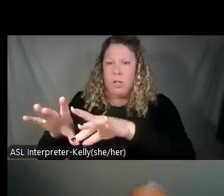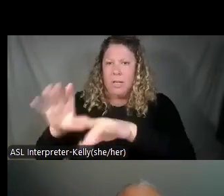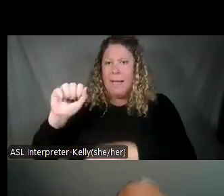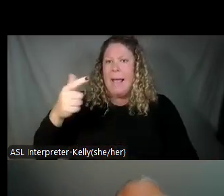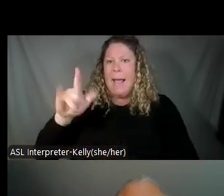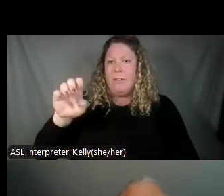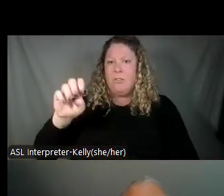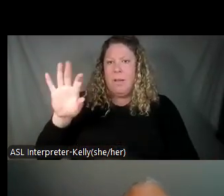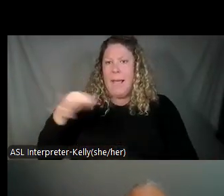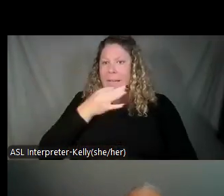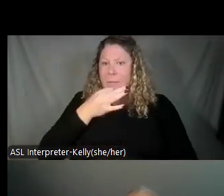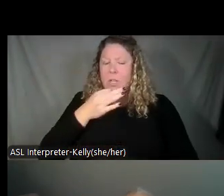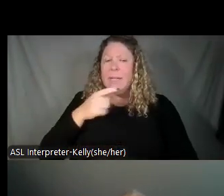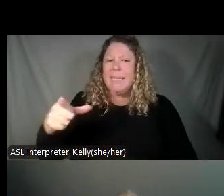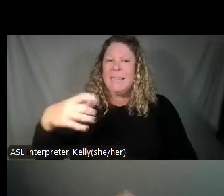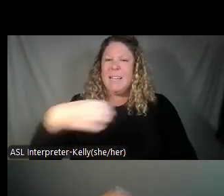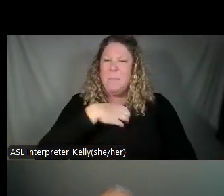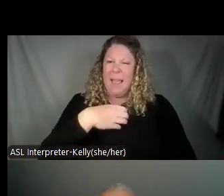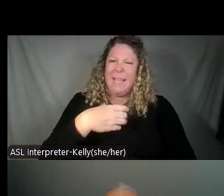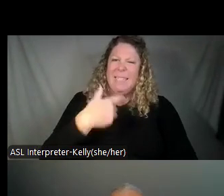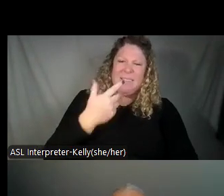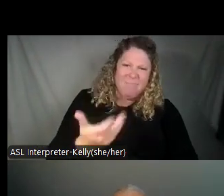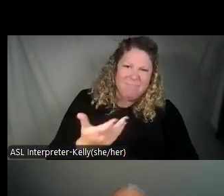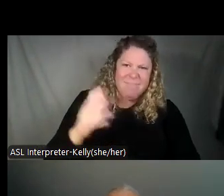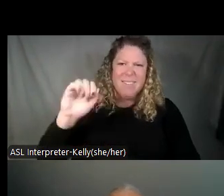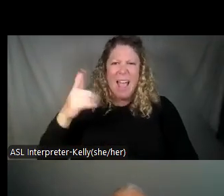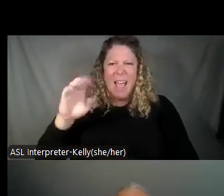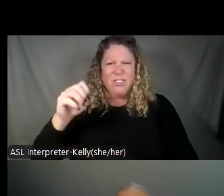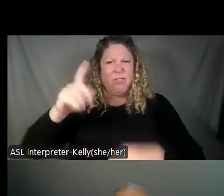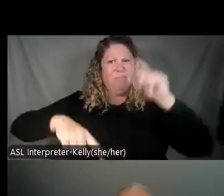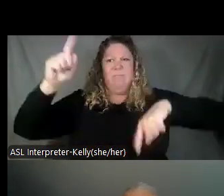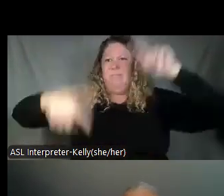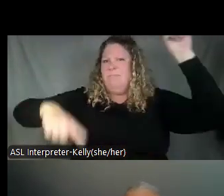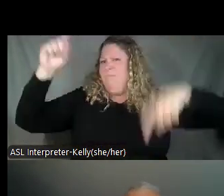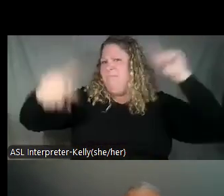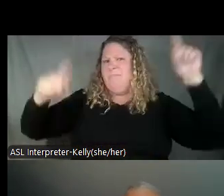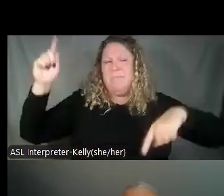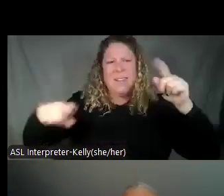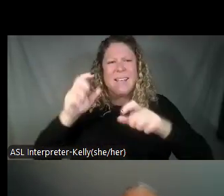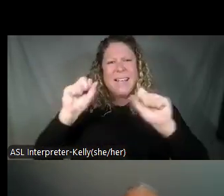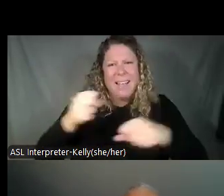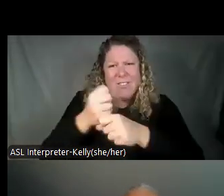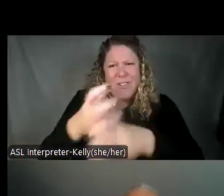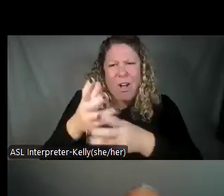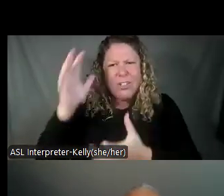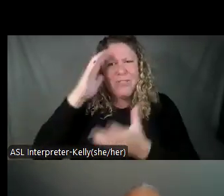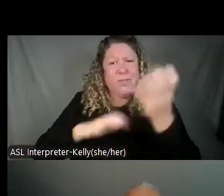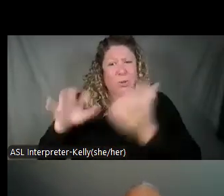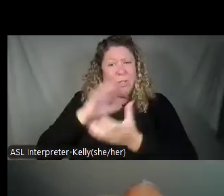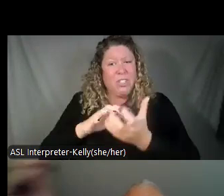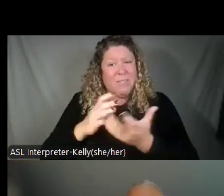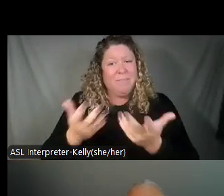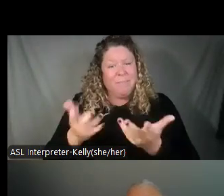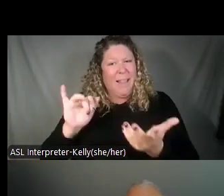And he complains that there's a lot of different flavors of agile, which creates a lot of confusion for people. At